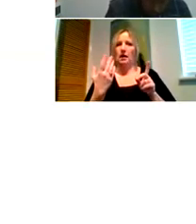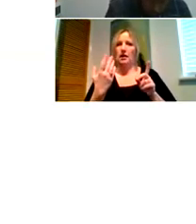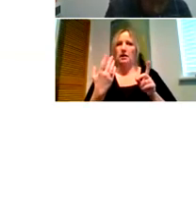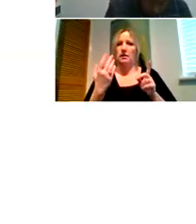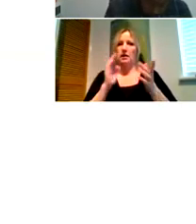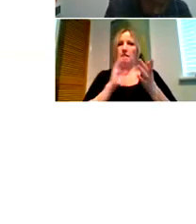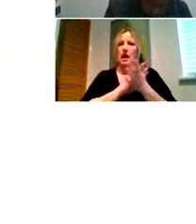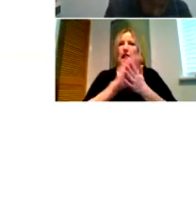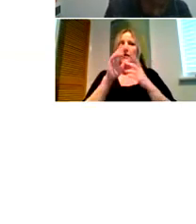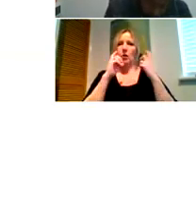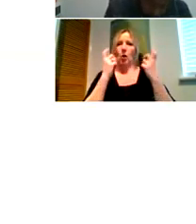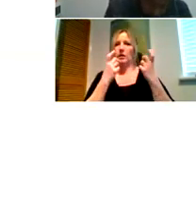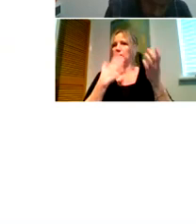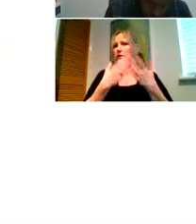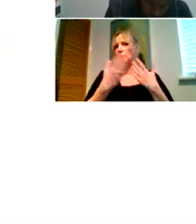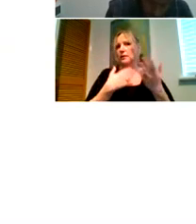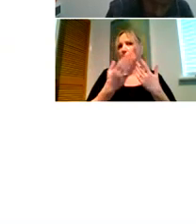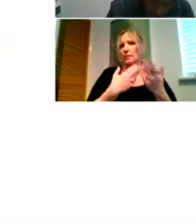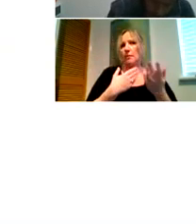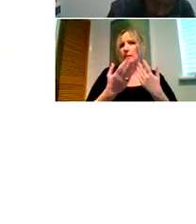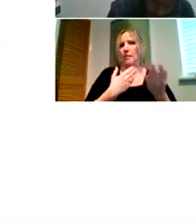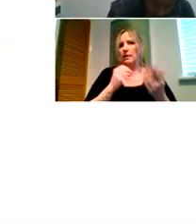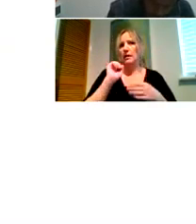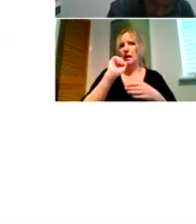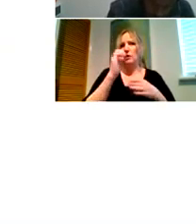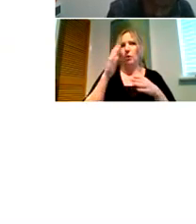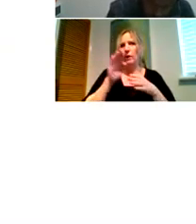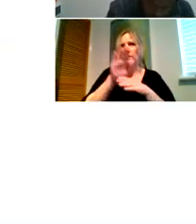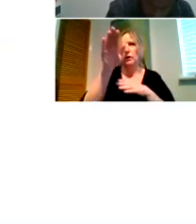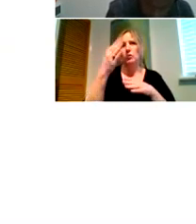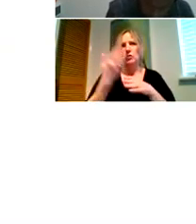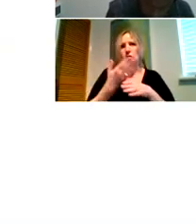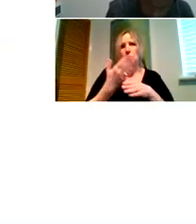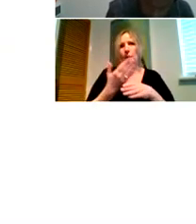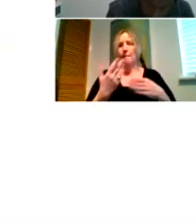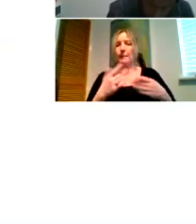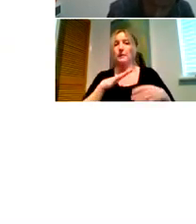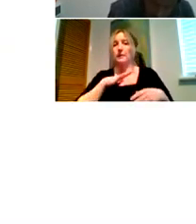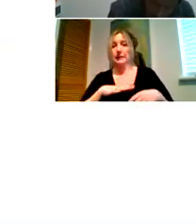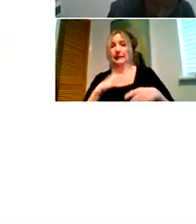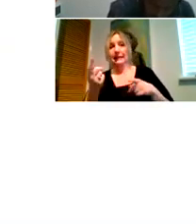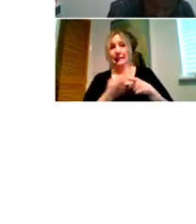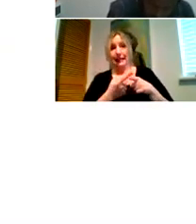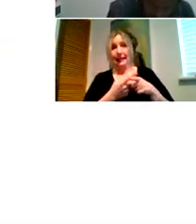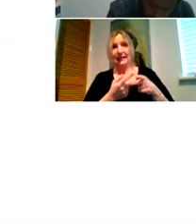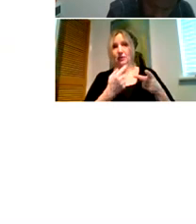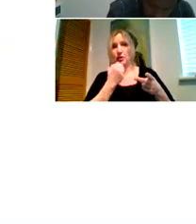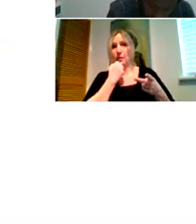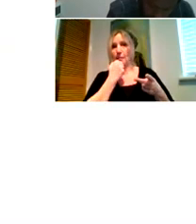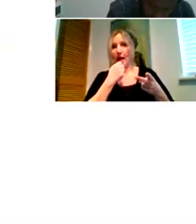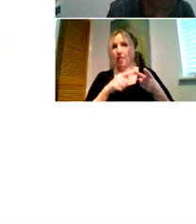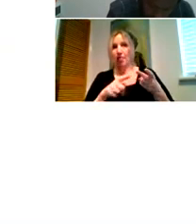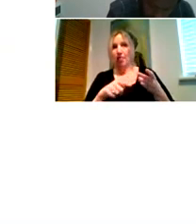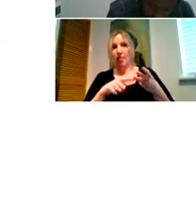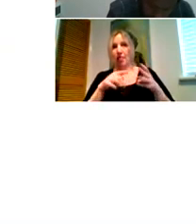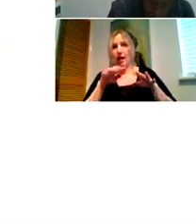choose, you will need some good, strong English, maths, and digital skills, which is why we have